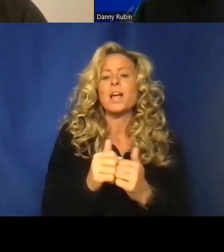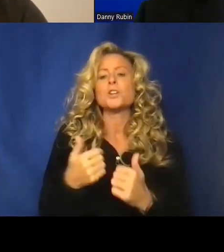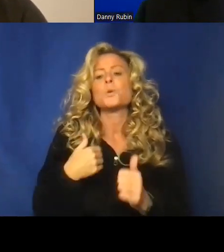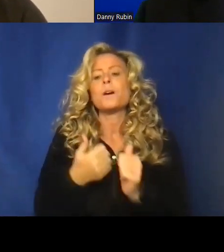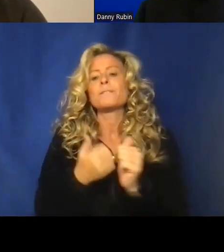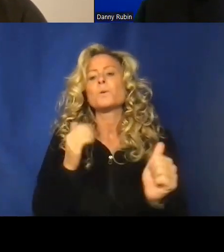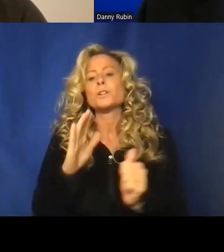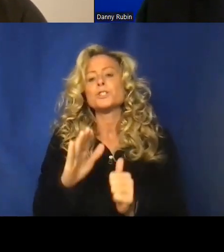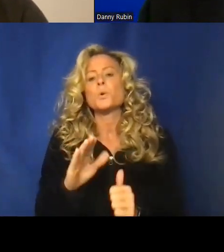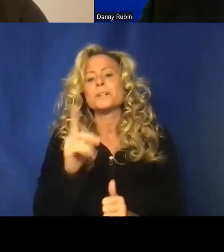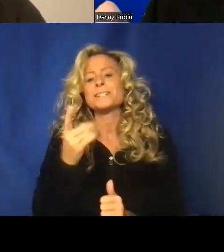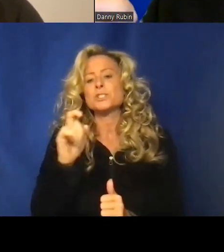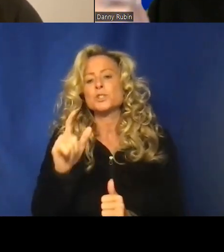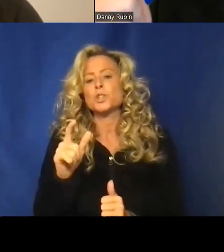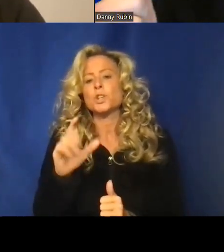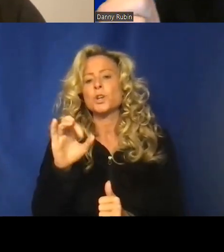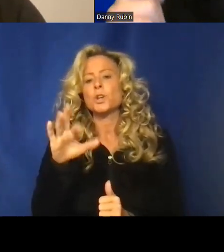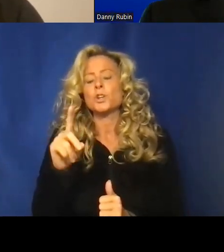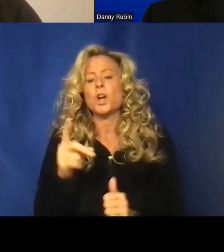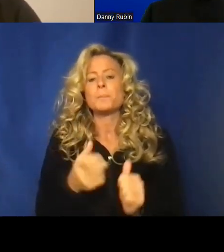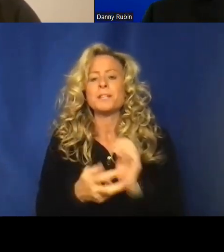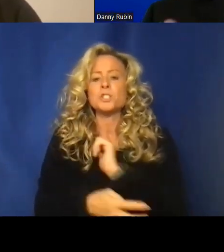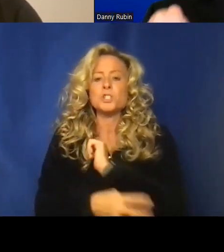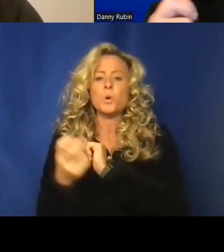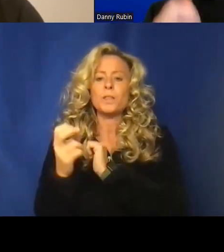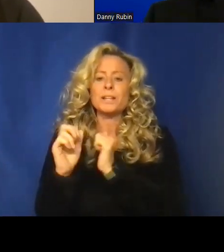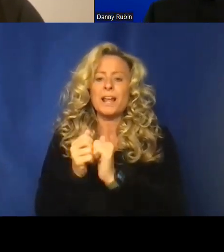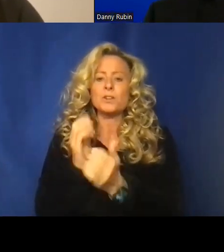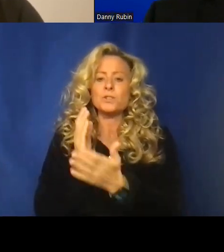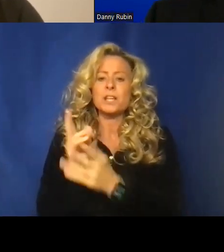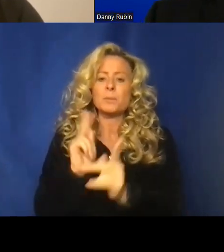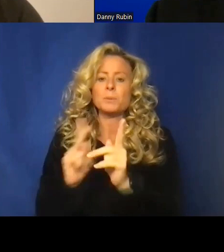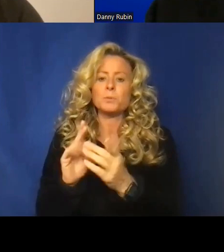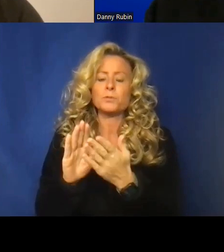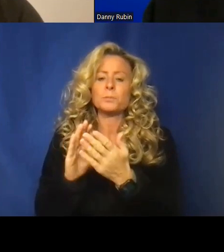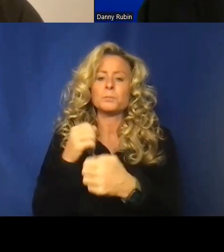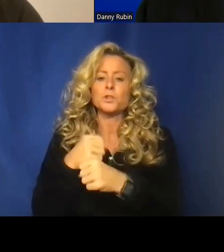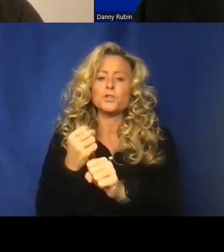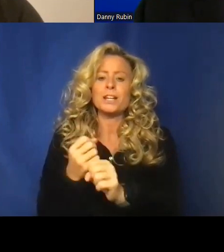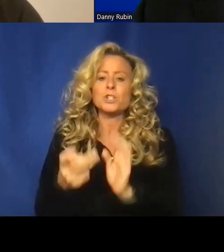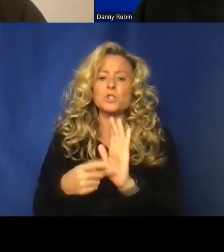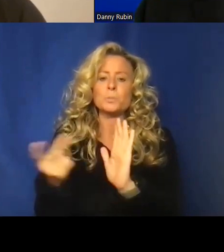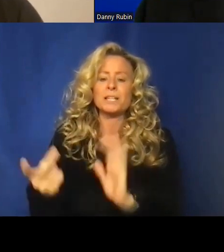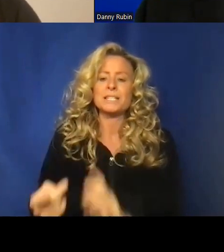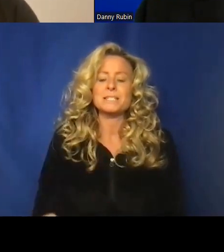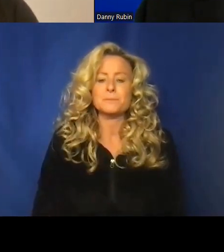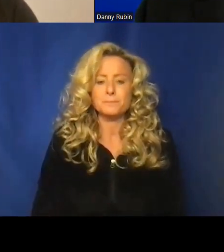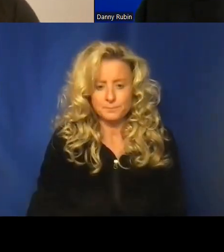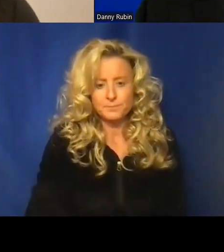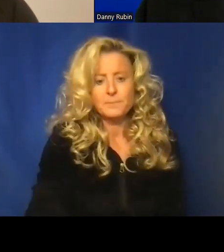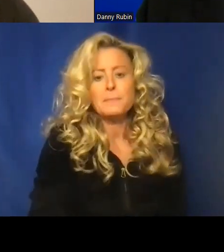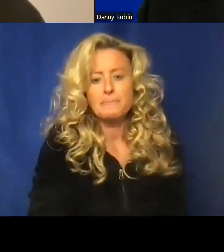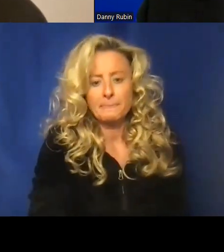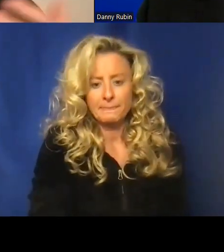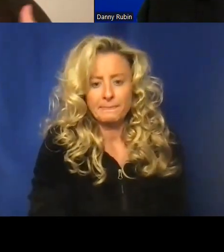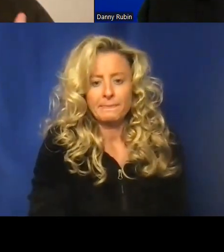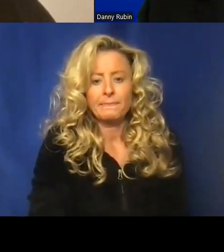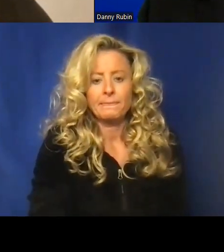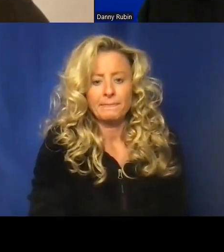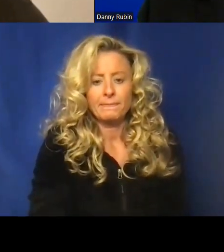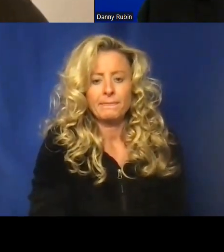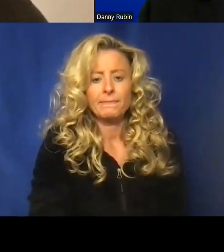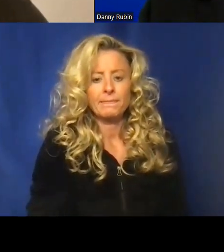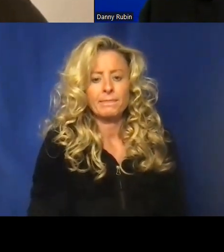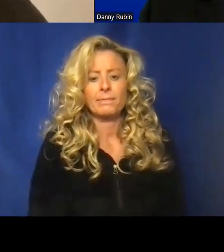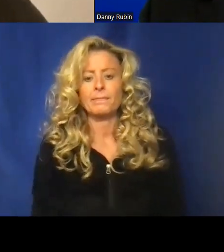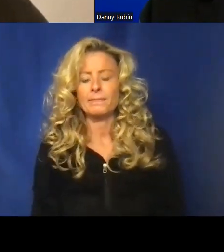card being stolen? And also, how do you stop people from creating duplicates? So that's ultimately at